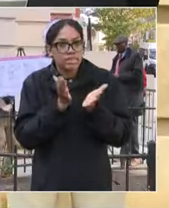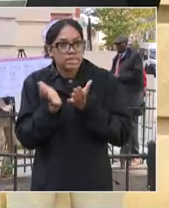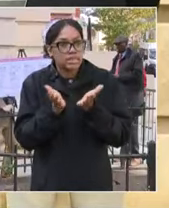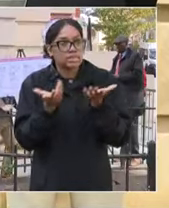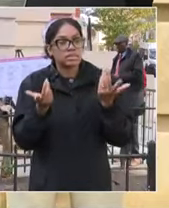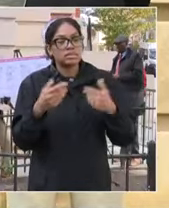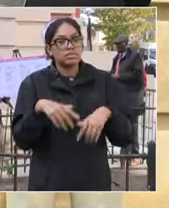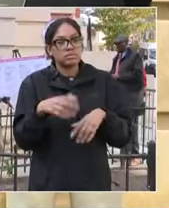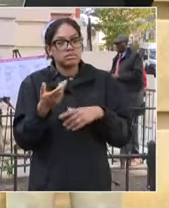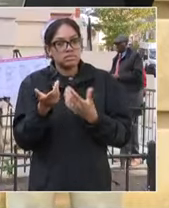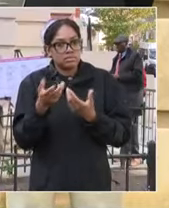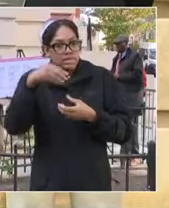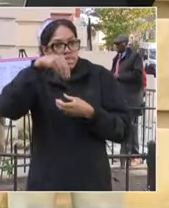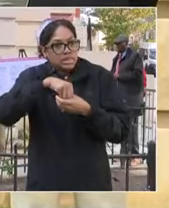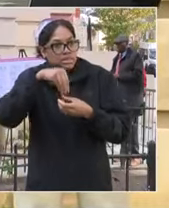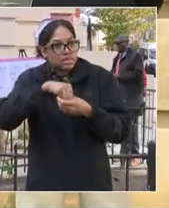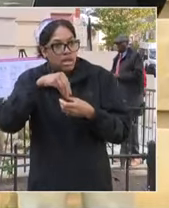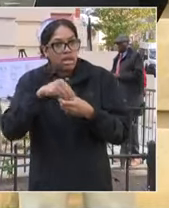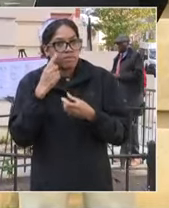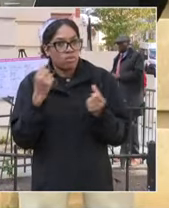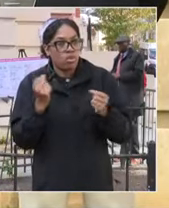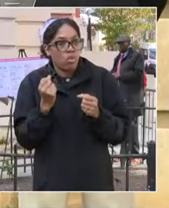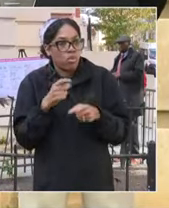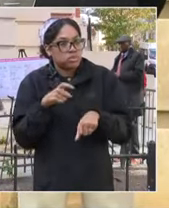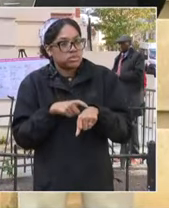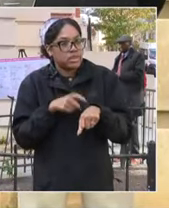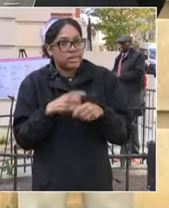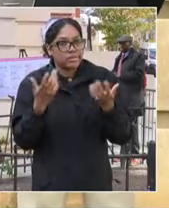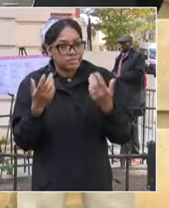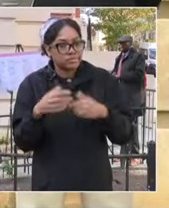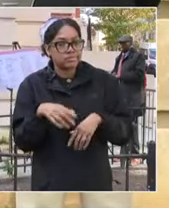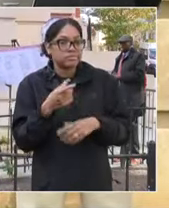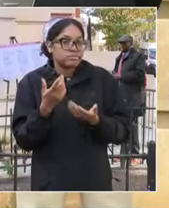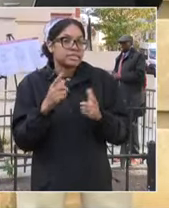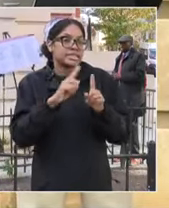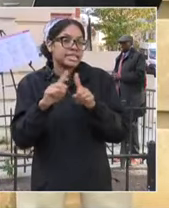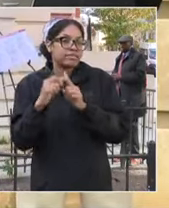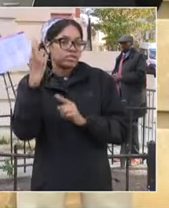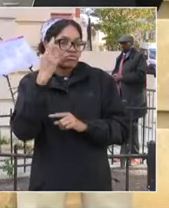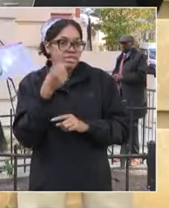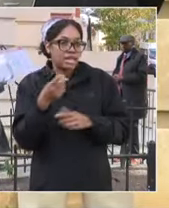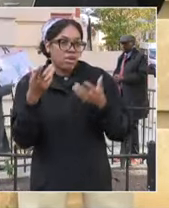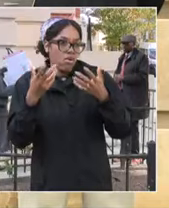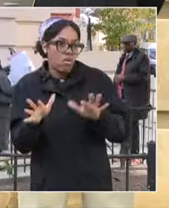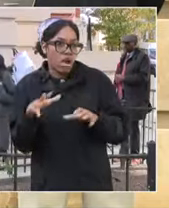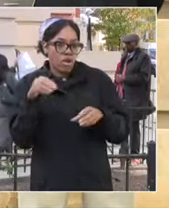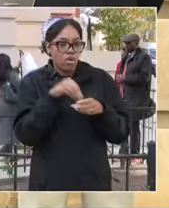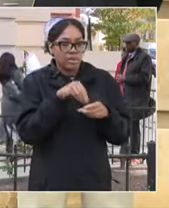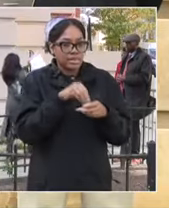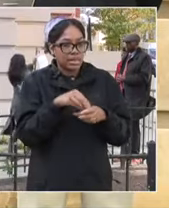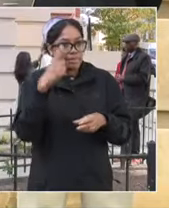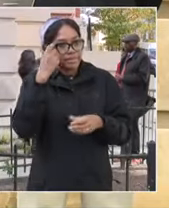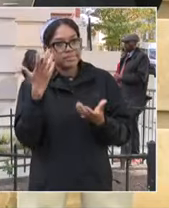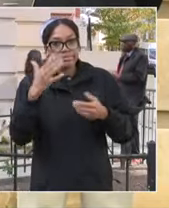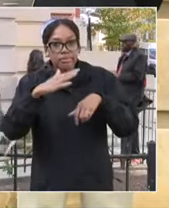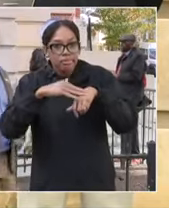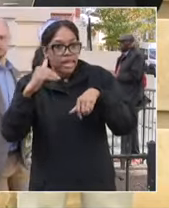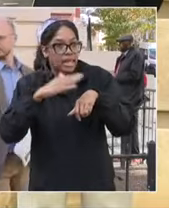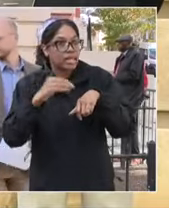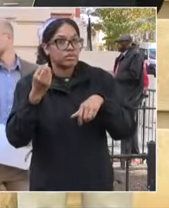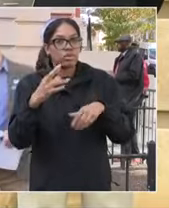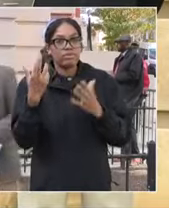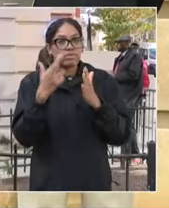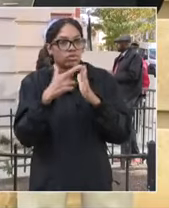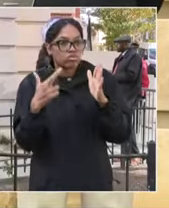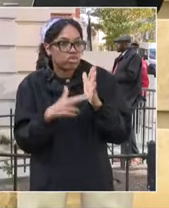cold weathers, for various reasons, rules, pets, whatever. Has that trend changed at all? And is there anything specific the city is doing